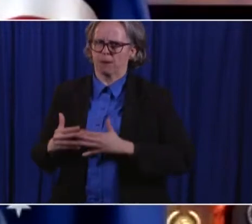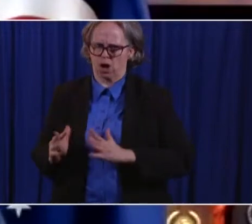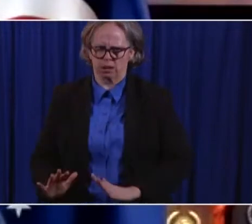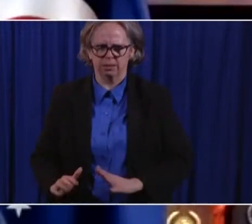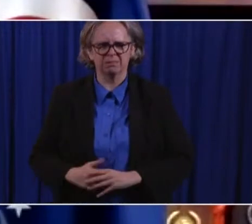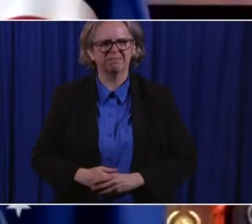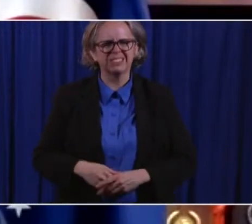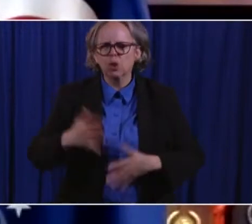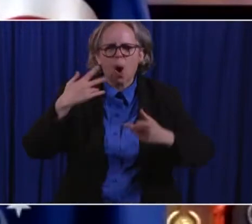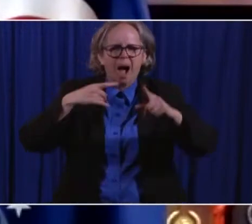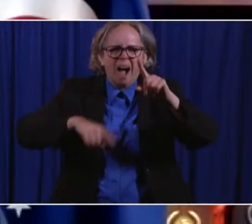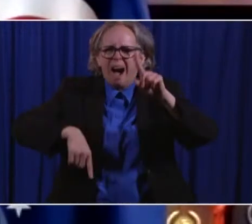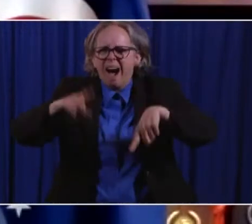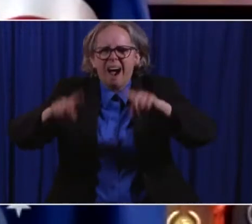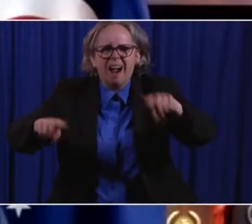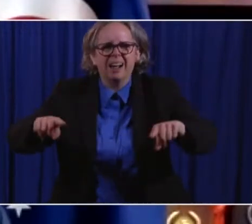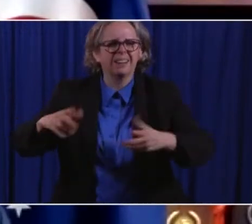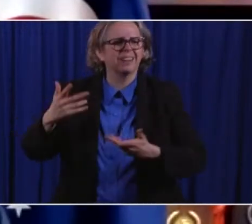the issue differently.